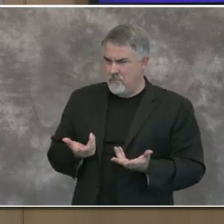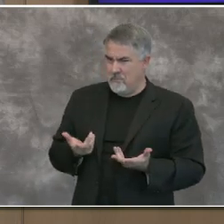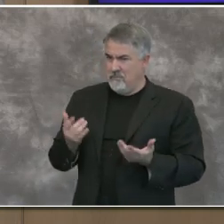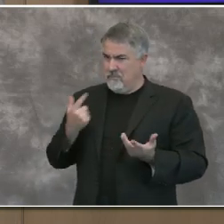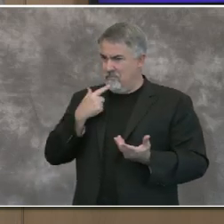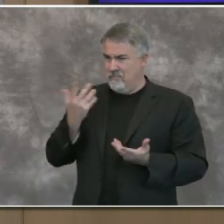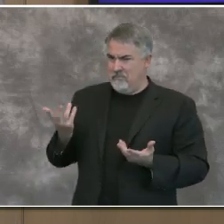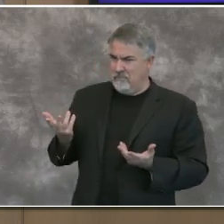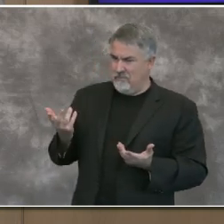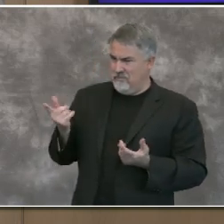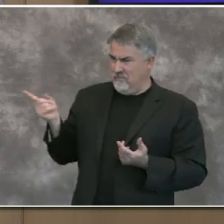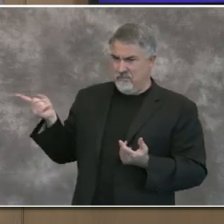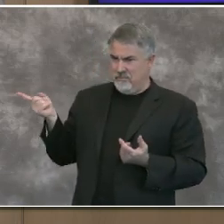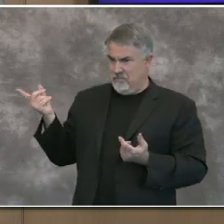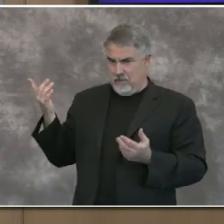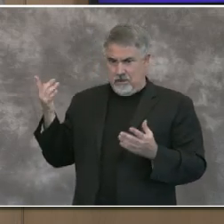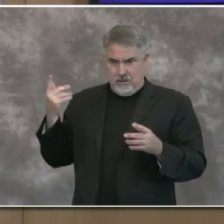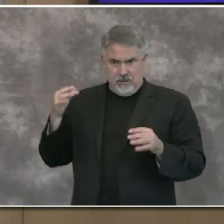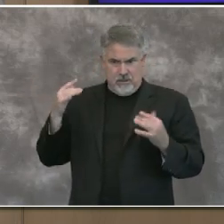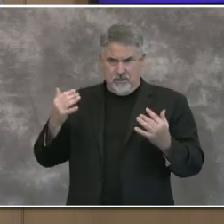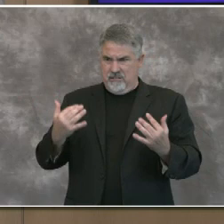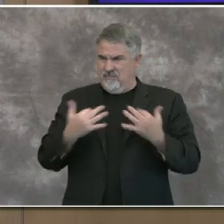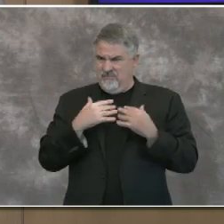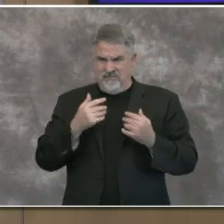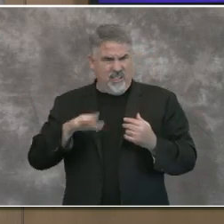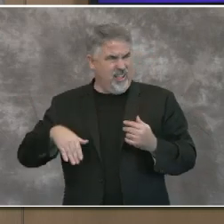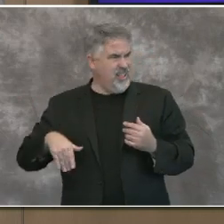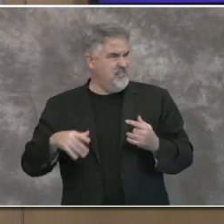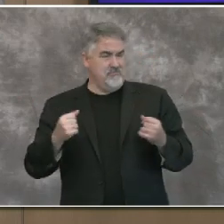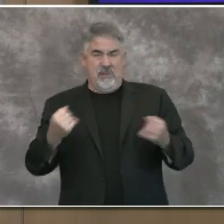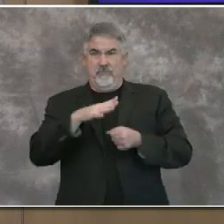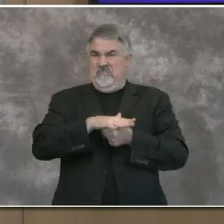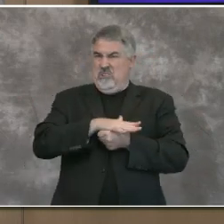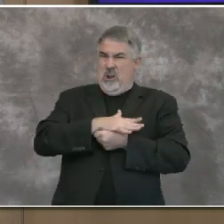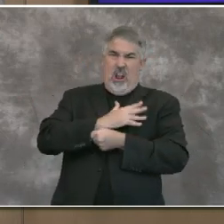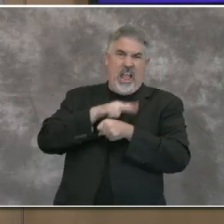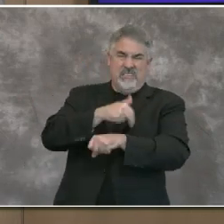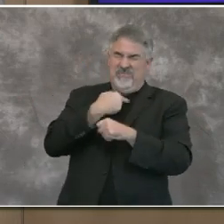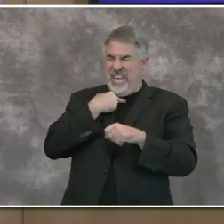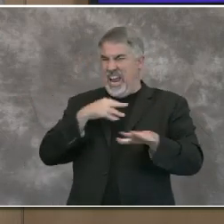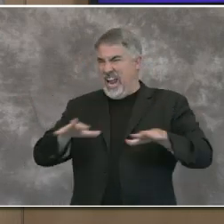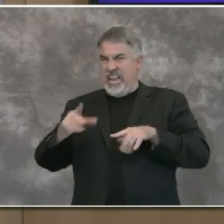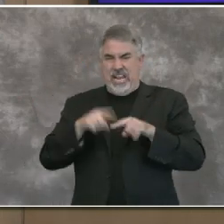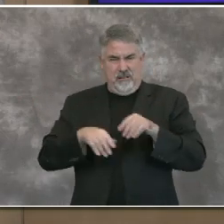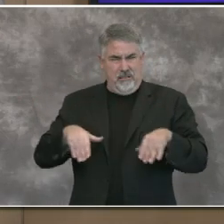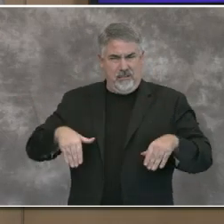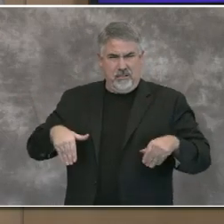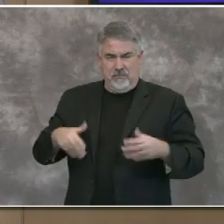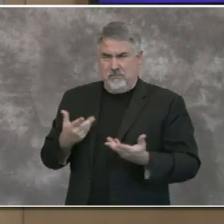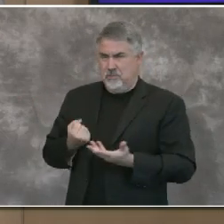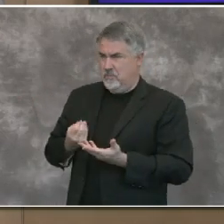shape of the surge that we are seeing, even though it's not overwhelming anybody yet? Okay, Dr. Wooten's going to answer that question.